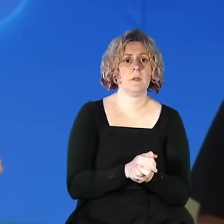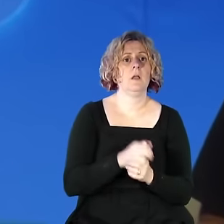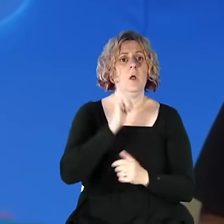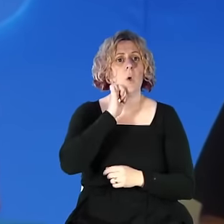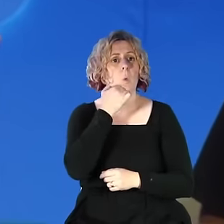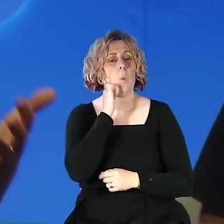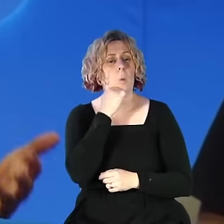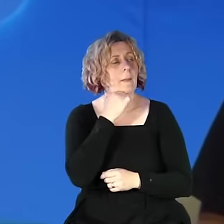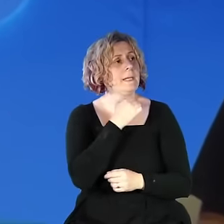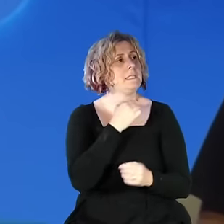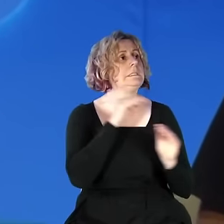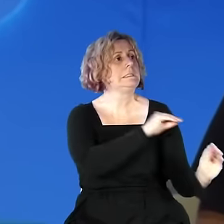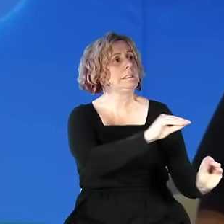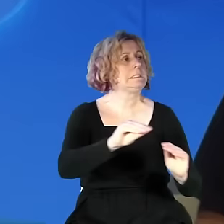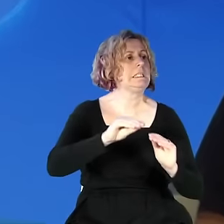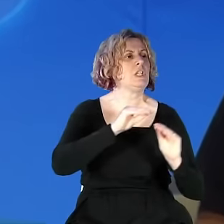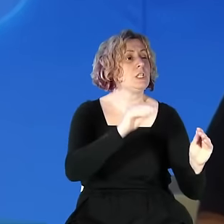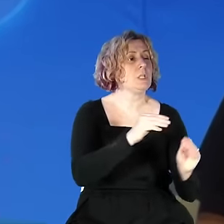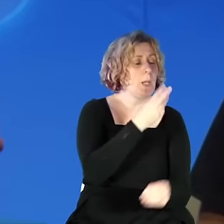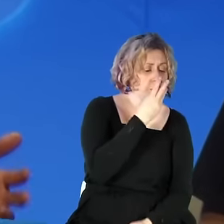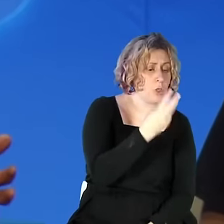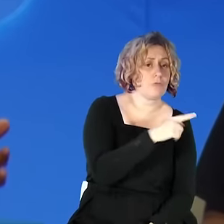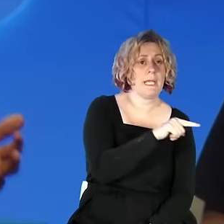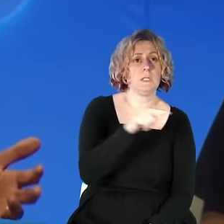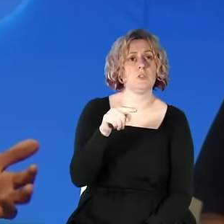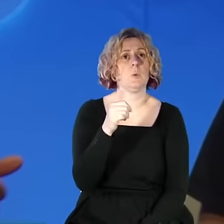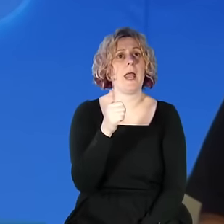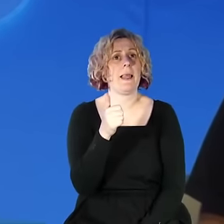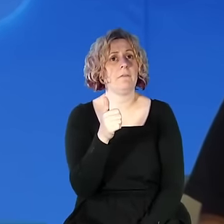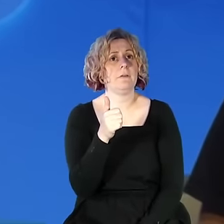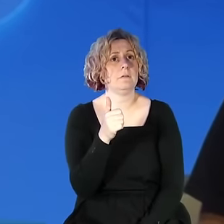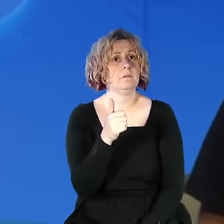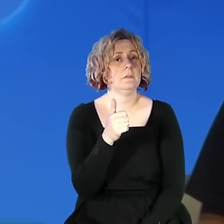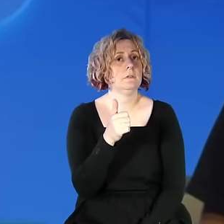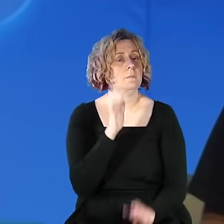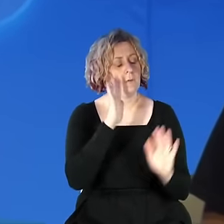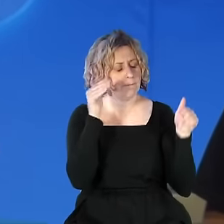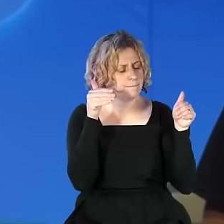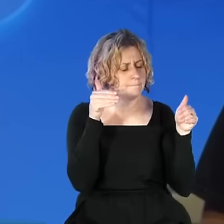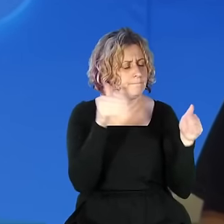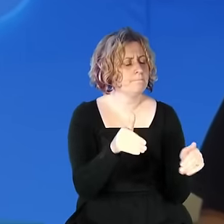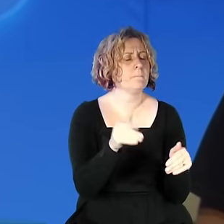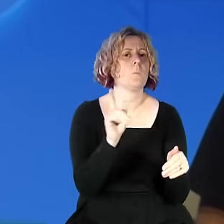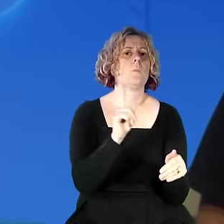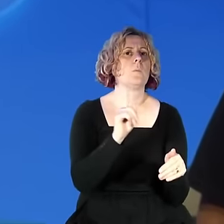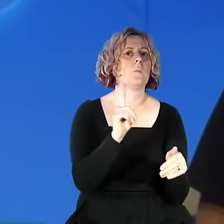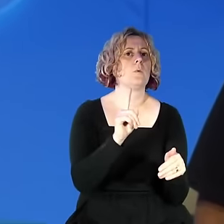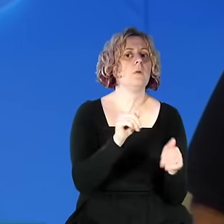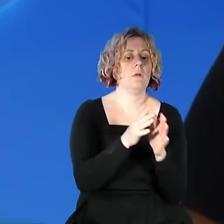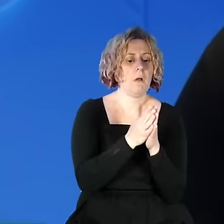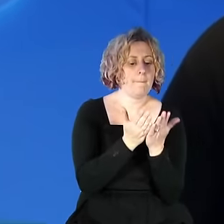John to the 3s to 11s. We're really excited. We're going to be looking in particular about what the book has to teach us about what it means to be a child of